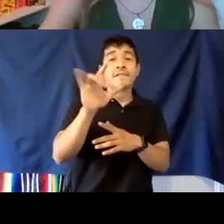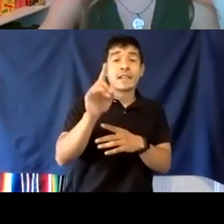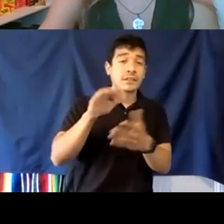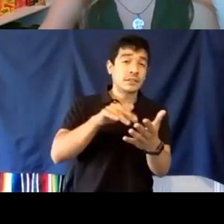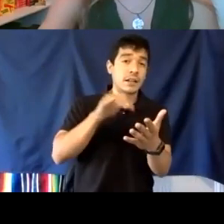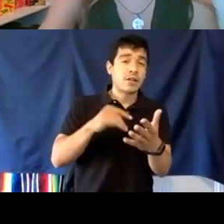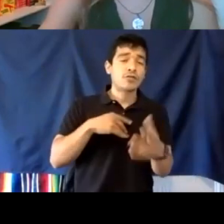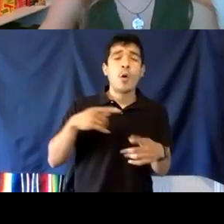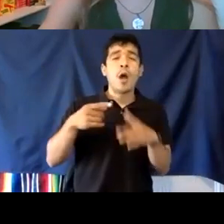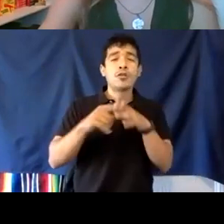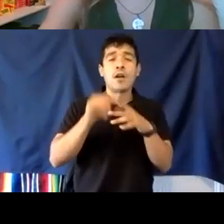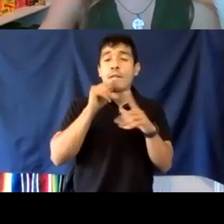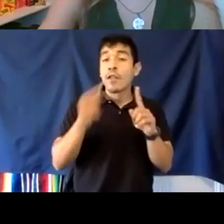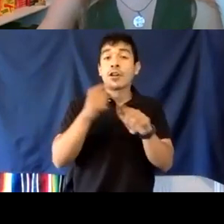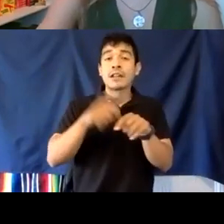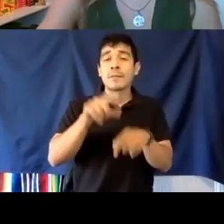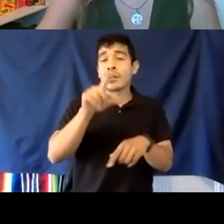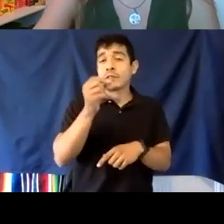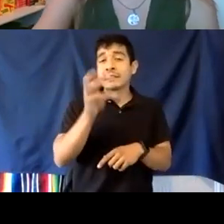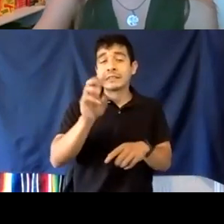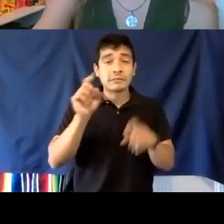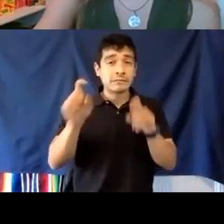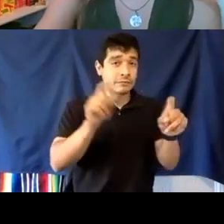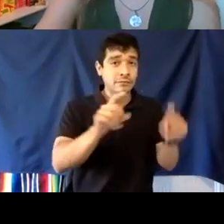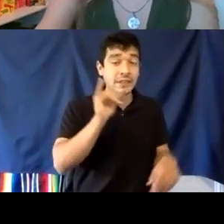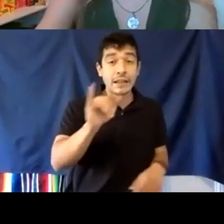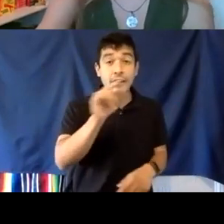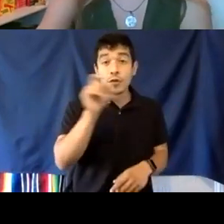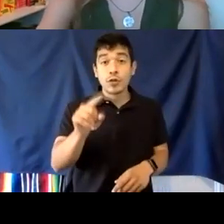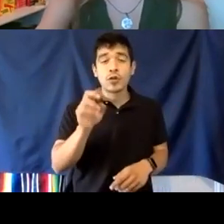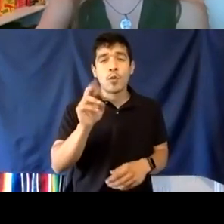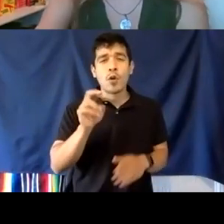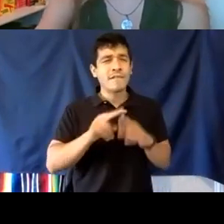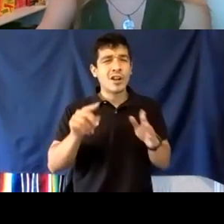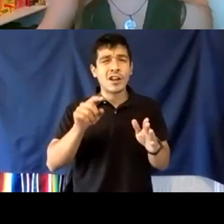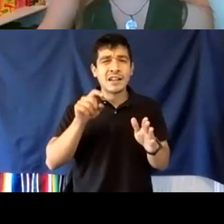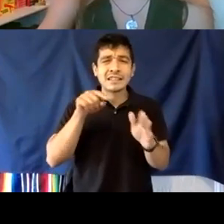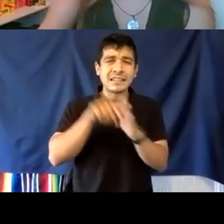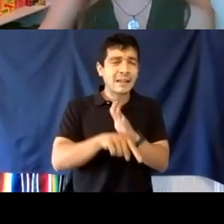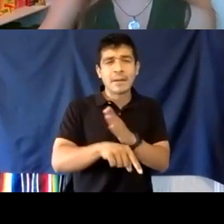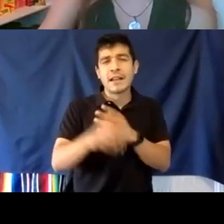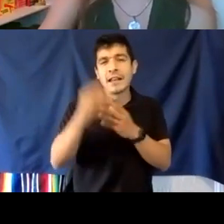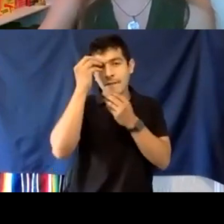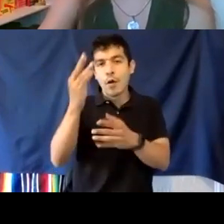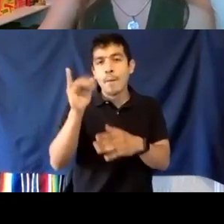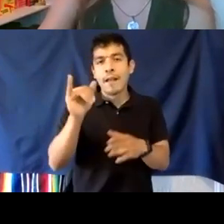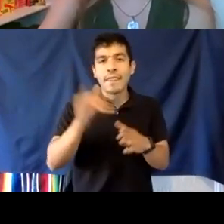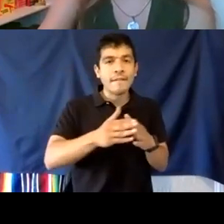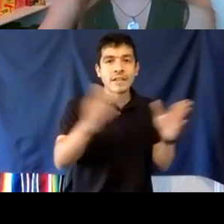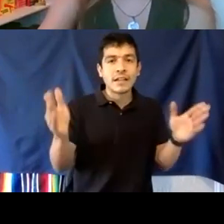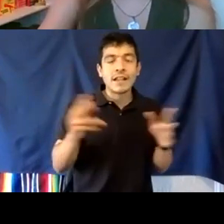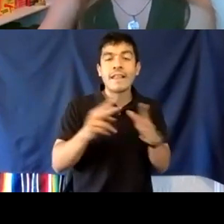for the first time in 2016. And the questions were deeply informed by the field, the very